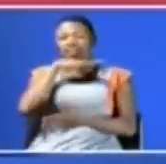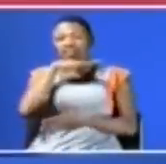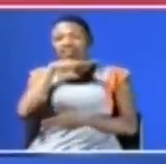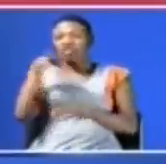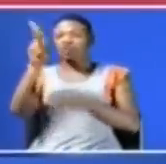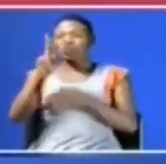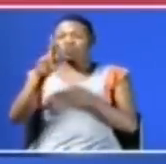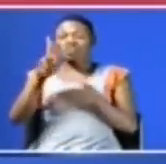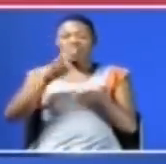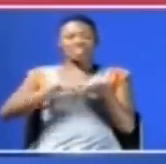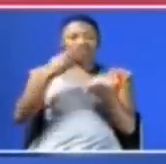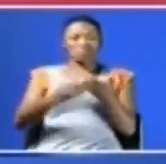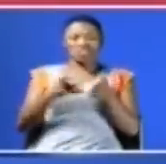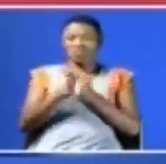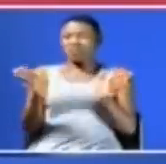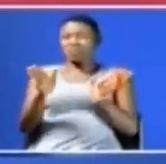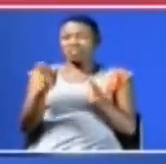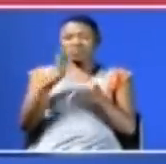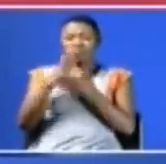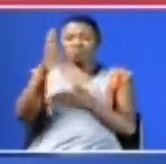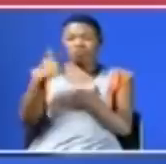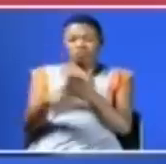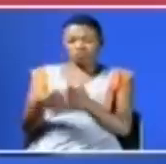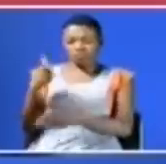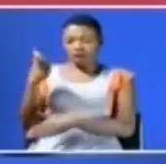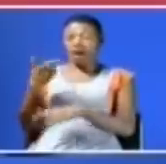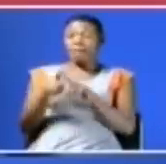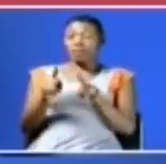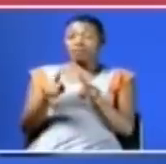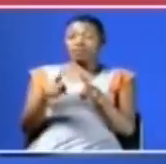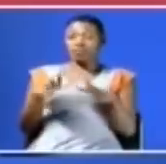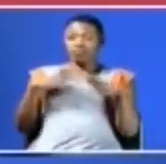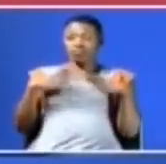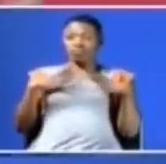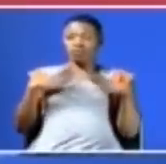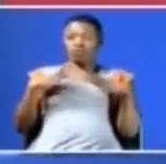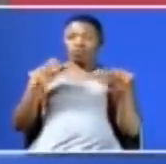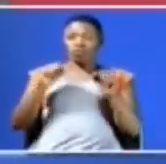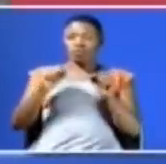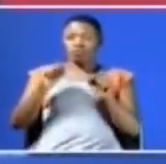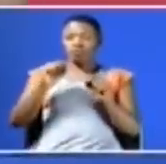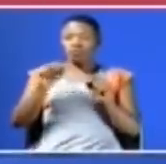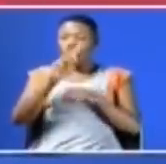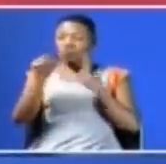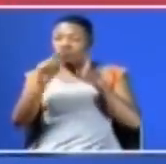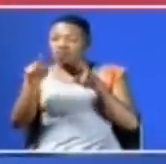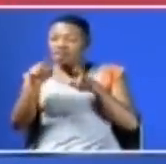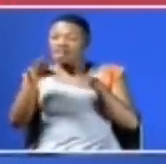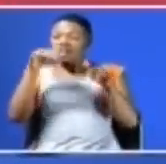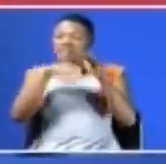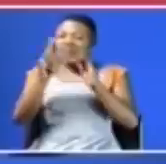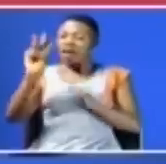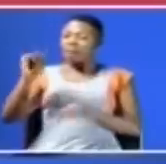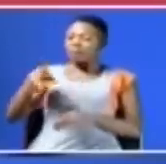public resources is certainly questionable. Okay. But unfortunately, the people who would question is the legislature. But because of